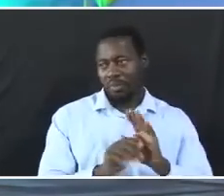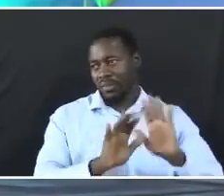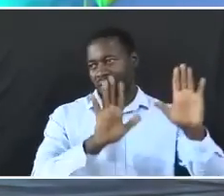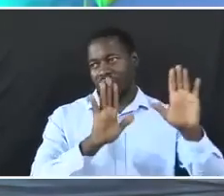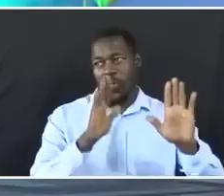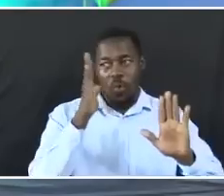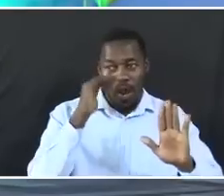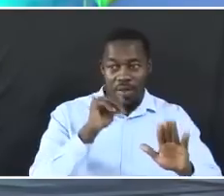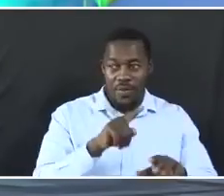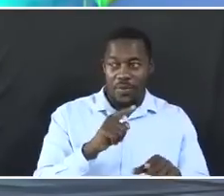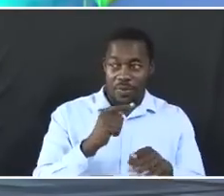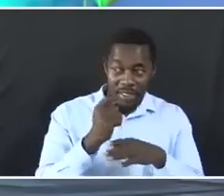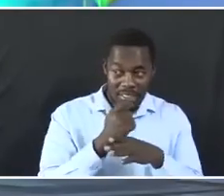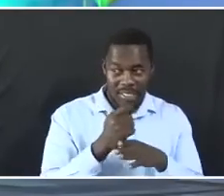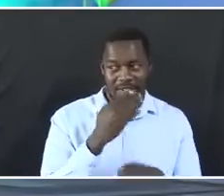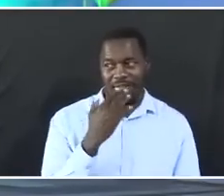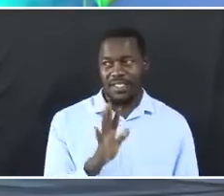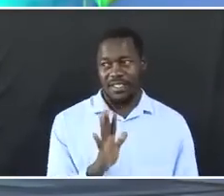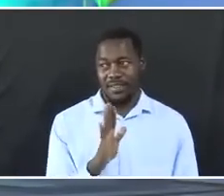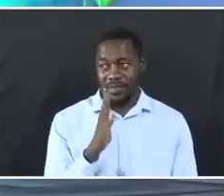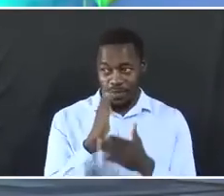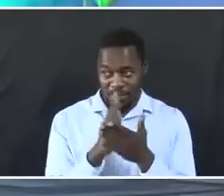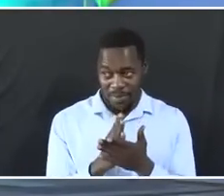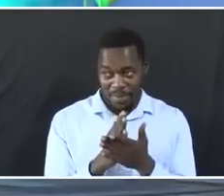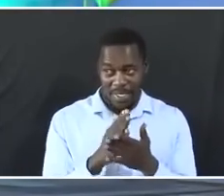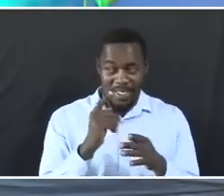God, put a spirit of ill will